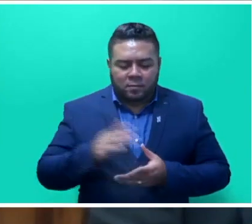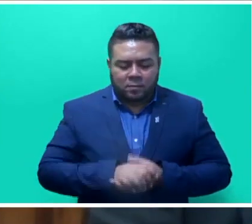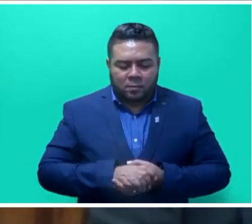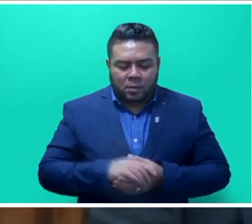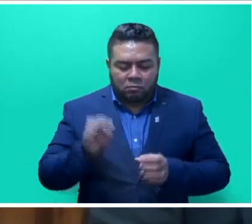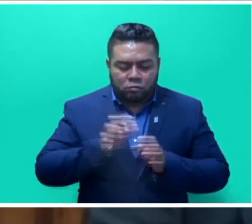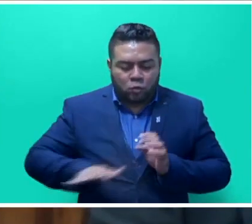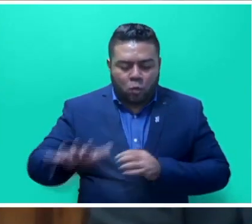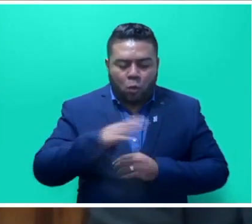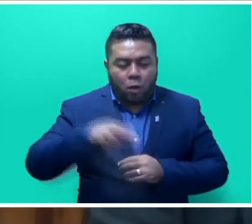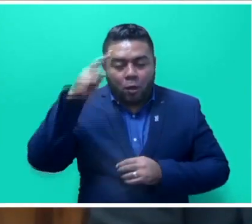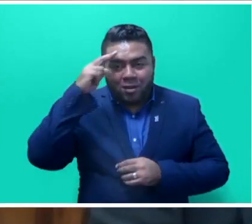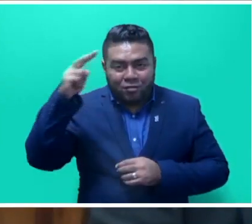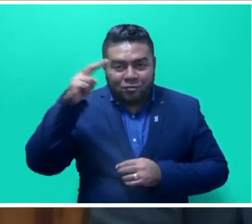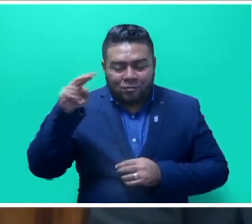nation.